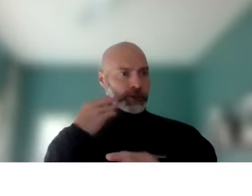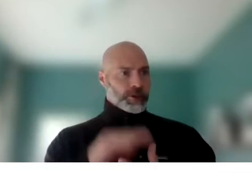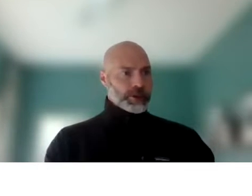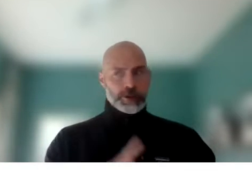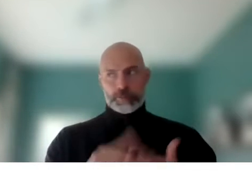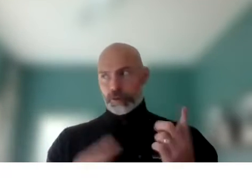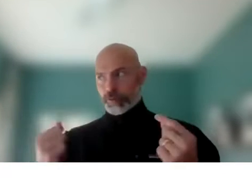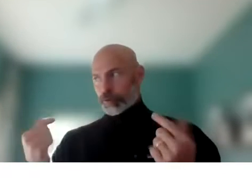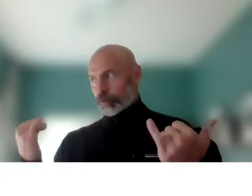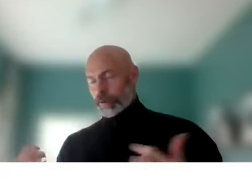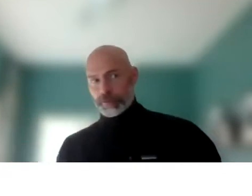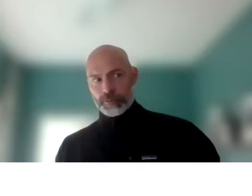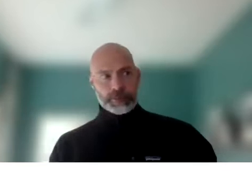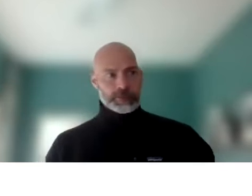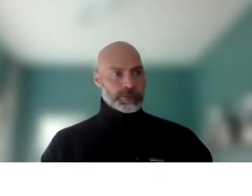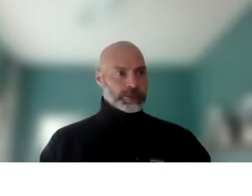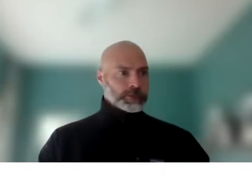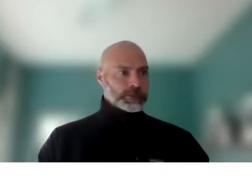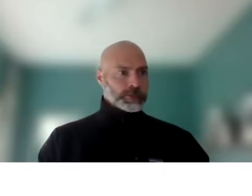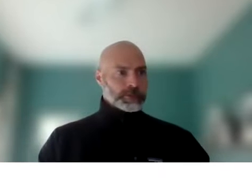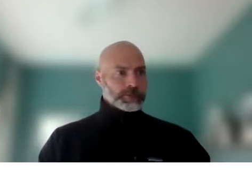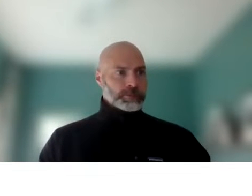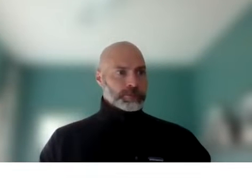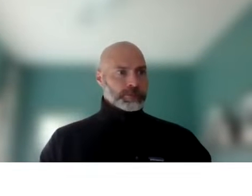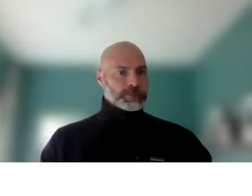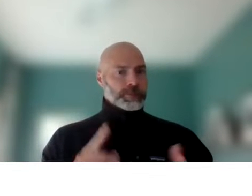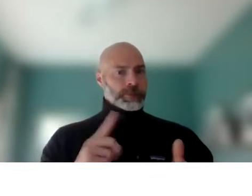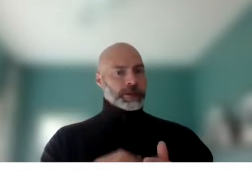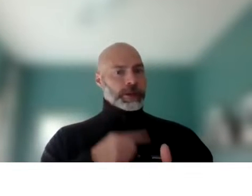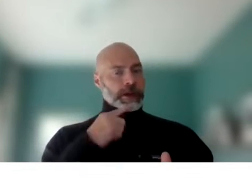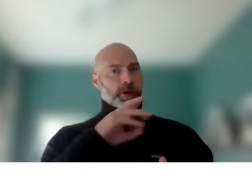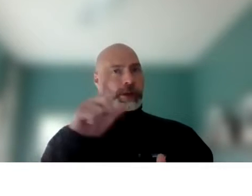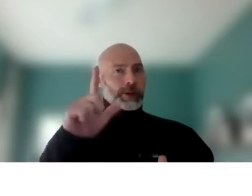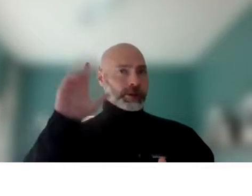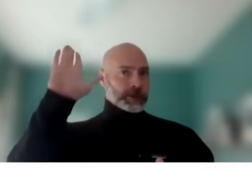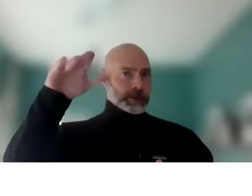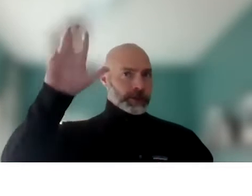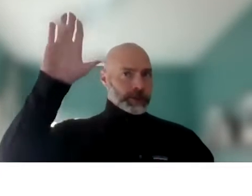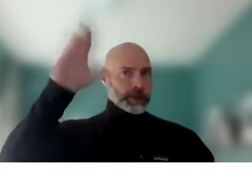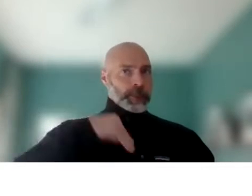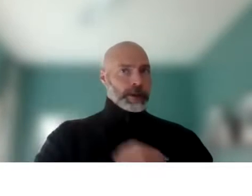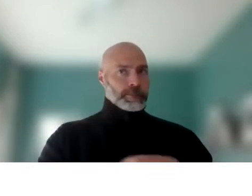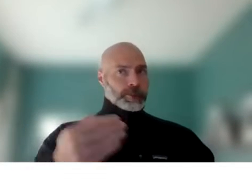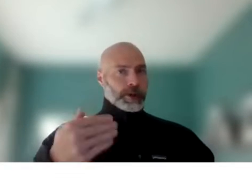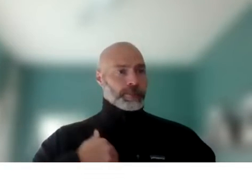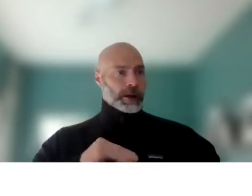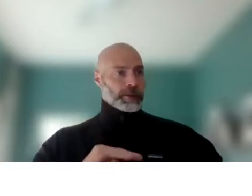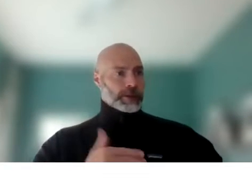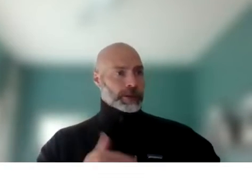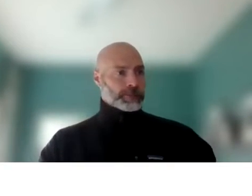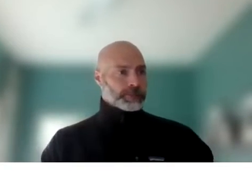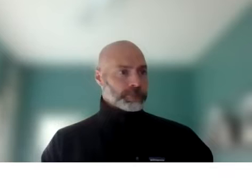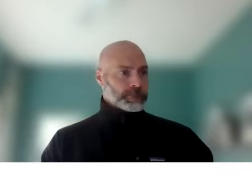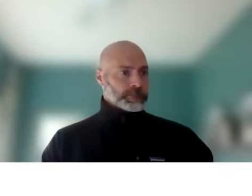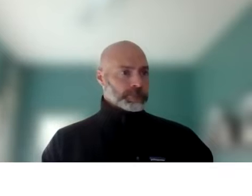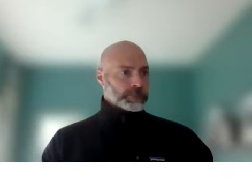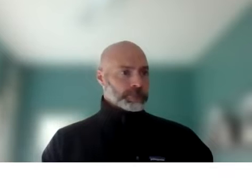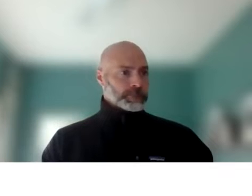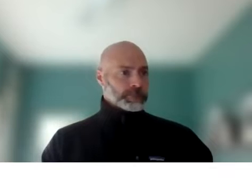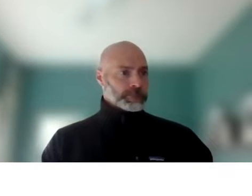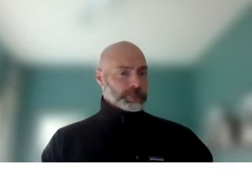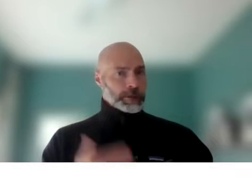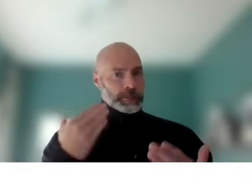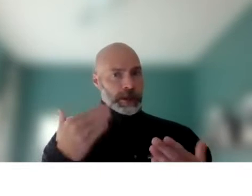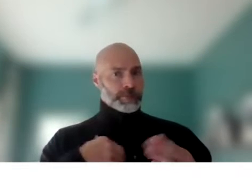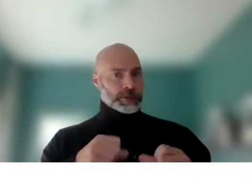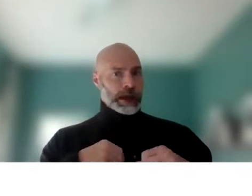I remember, we kind of had the awkward, what do we do now type of situation. And I luckily had brought my